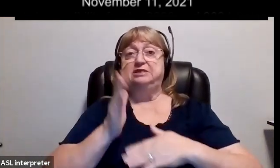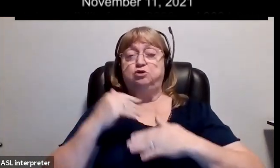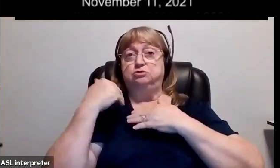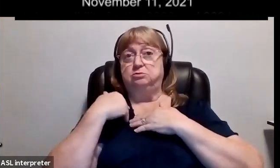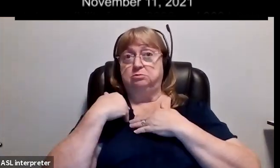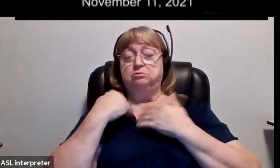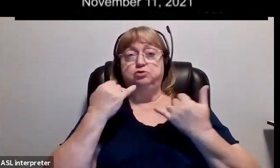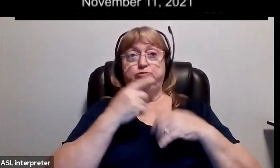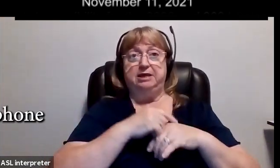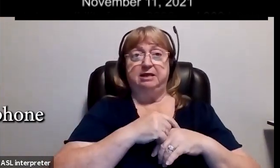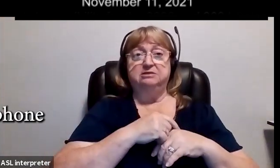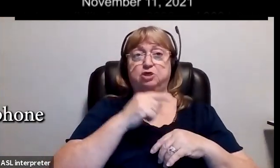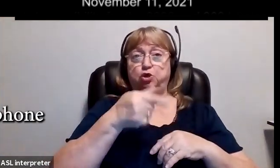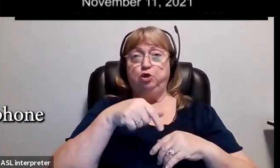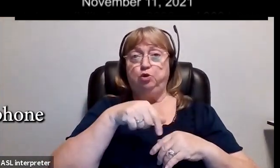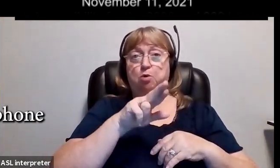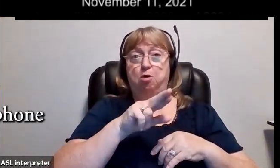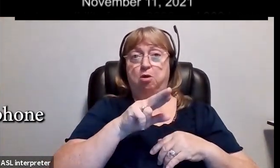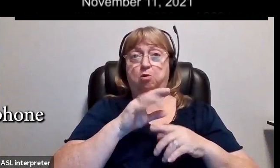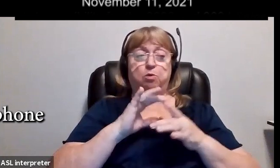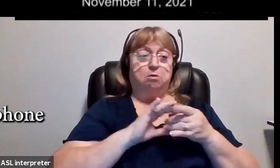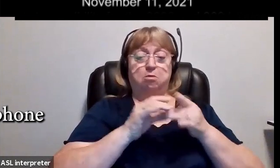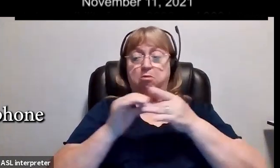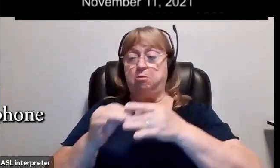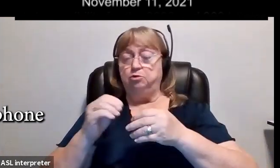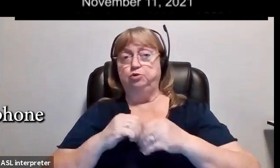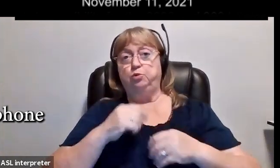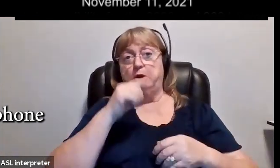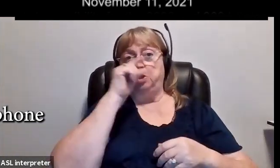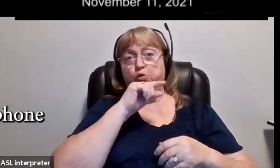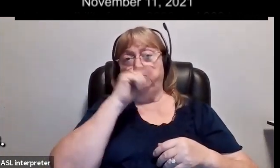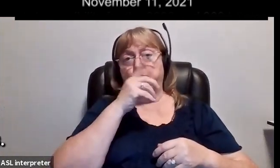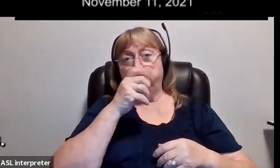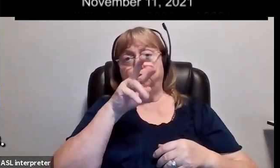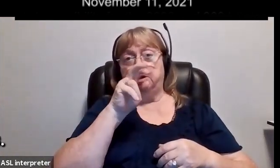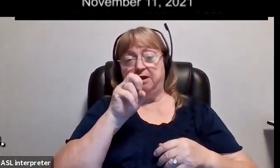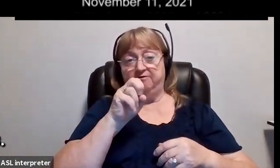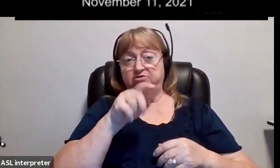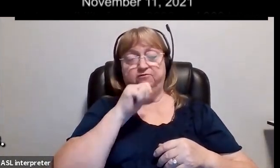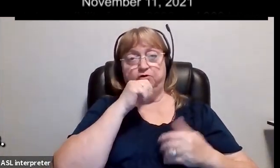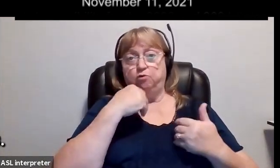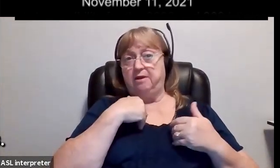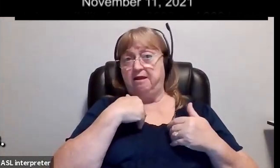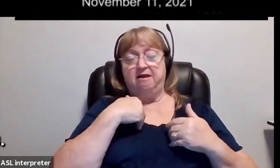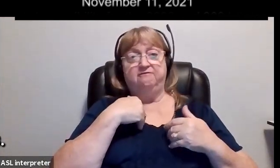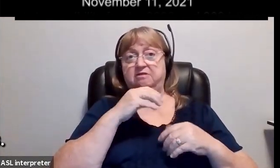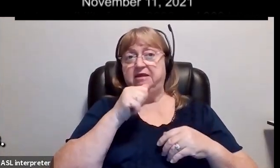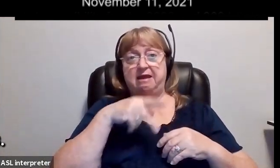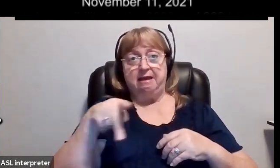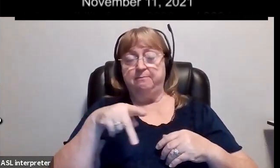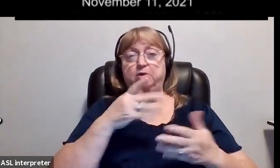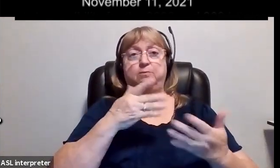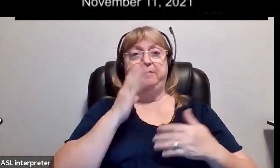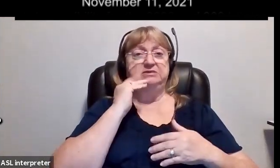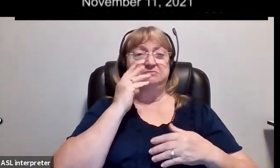a Google Drive. So if you don't have the app on your phone or on your laptop, wherever you're accessing from, you might run into some